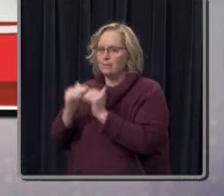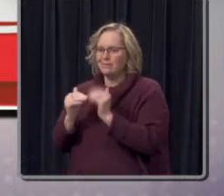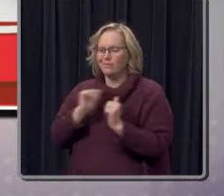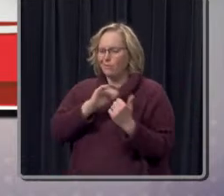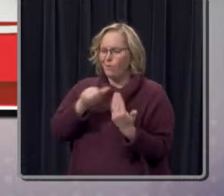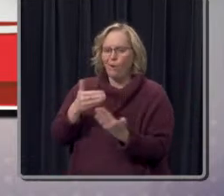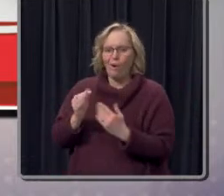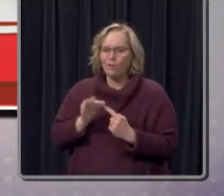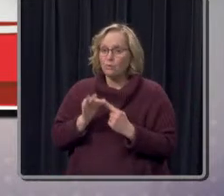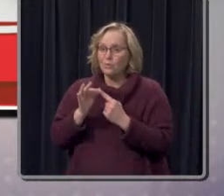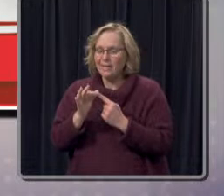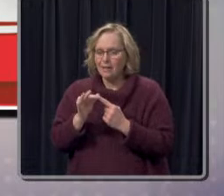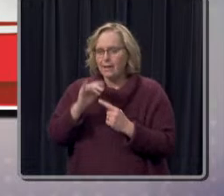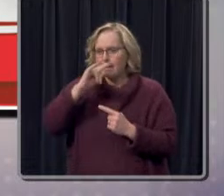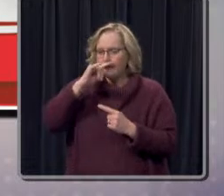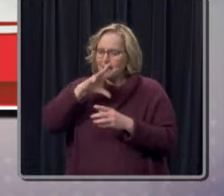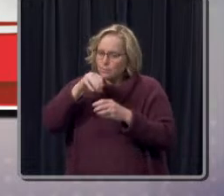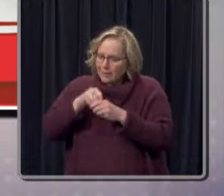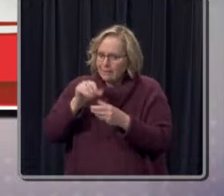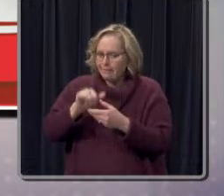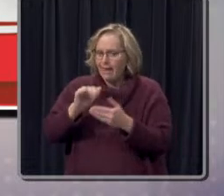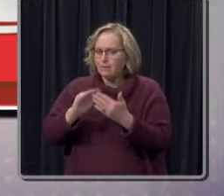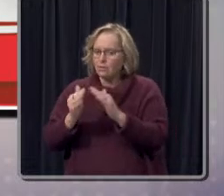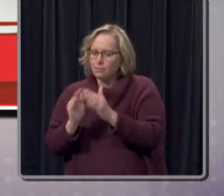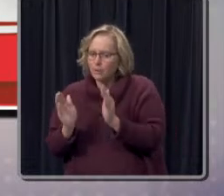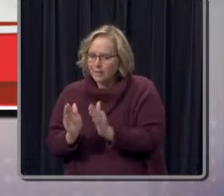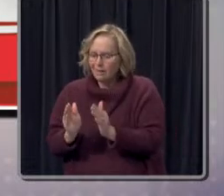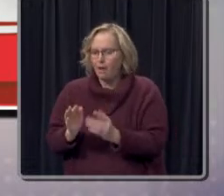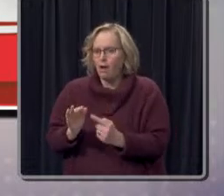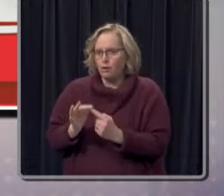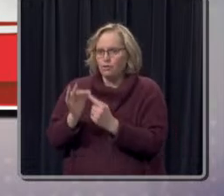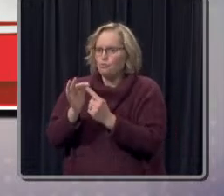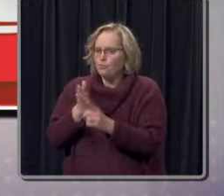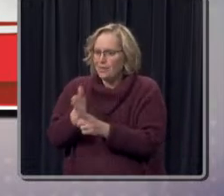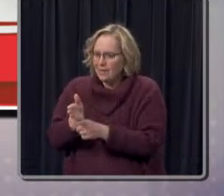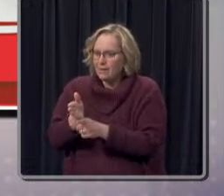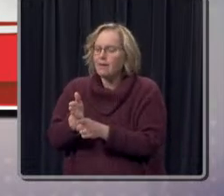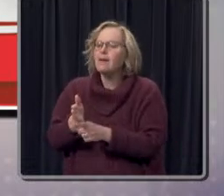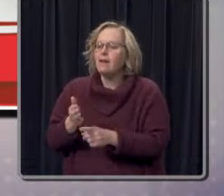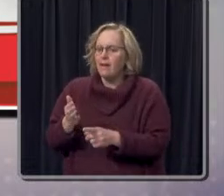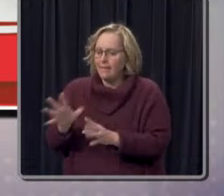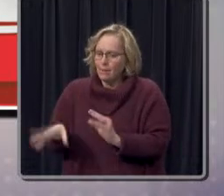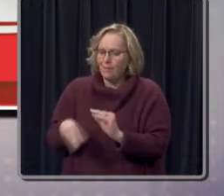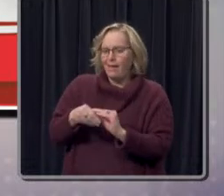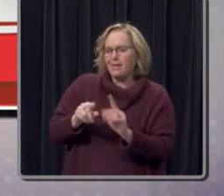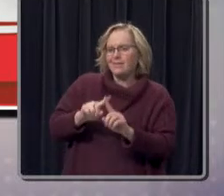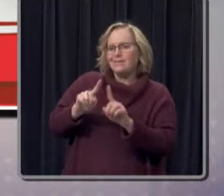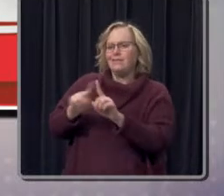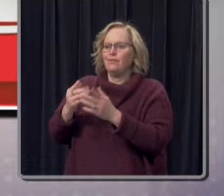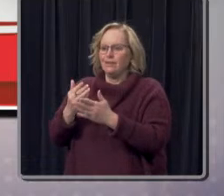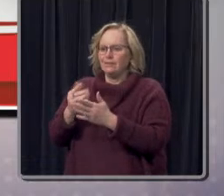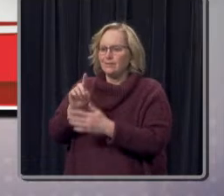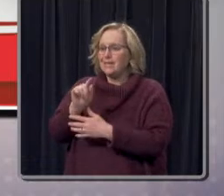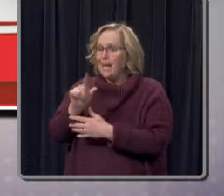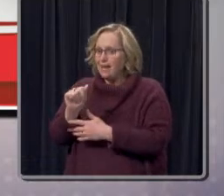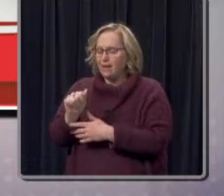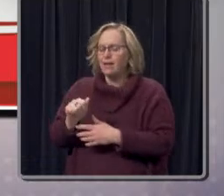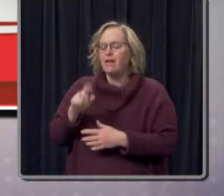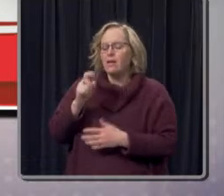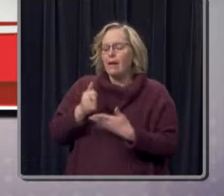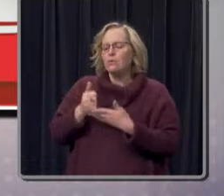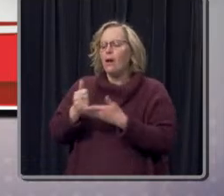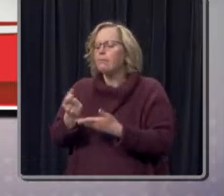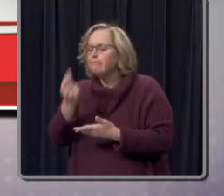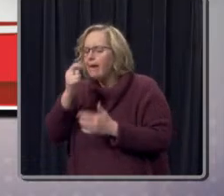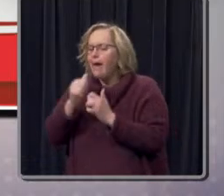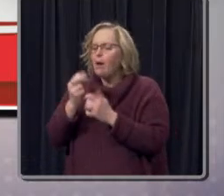community, they will have some unique things that might show through in the different data that we utilize. And so we have to help them understand how to use that,